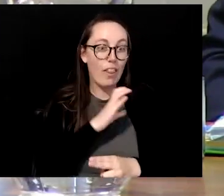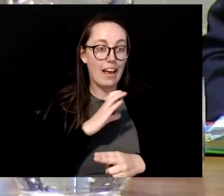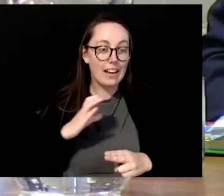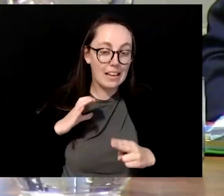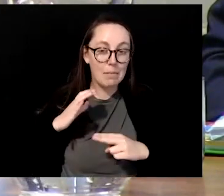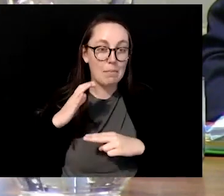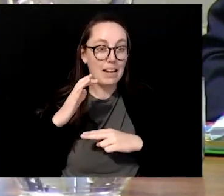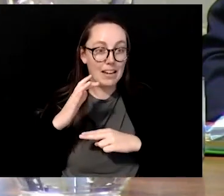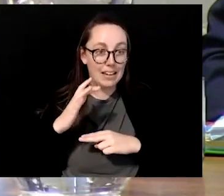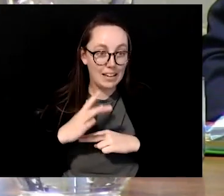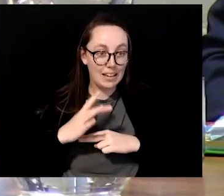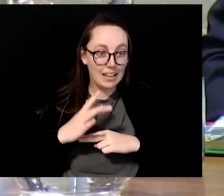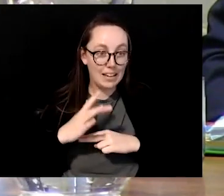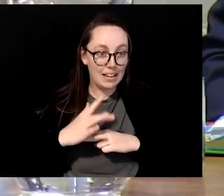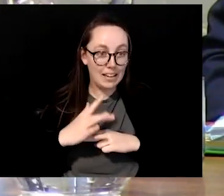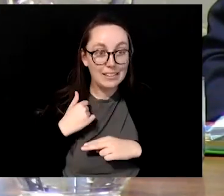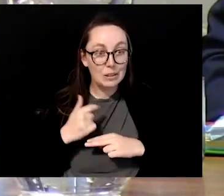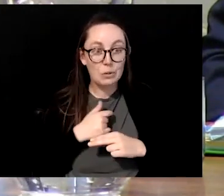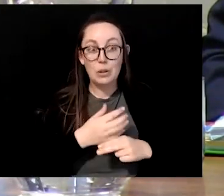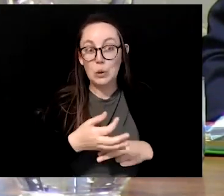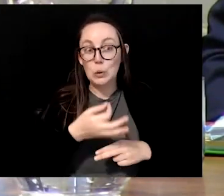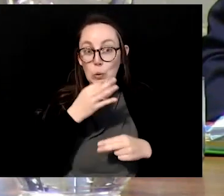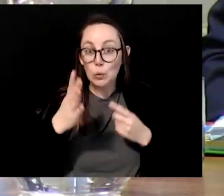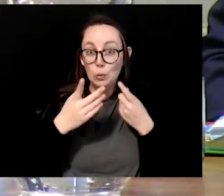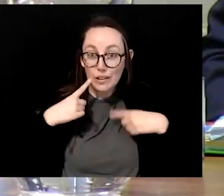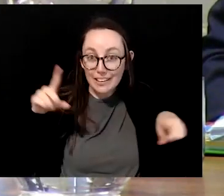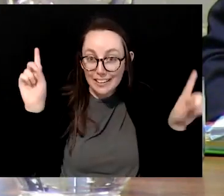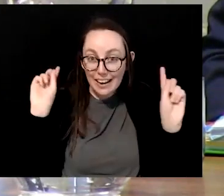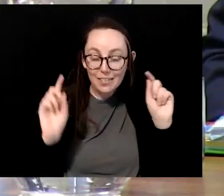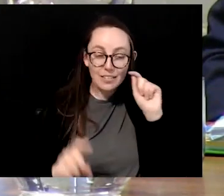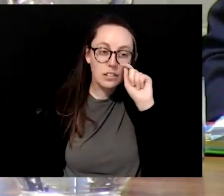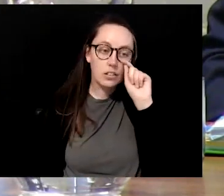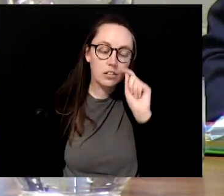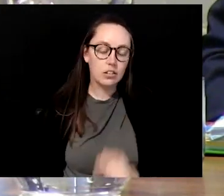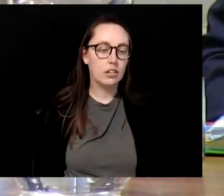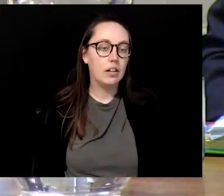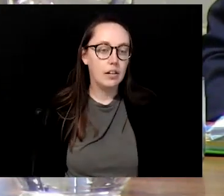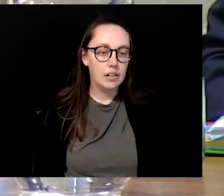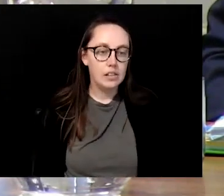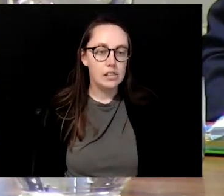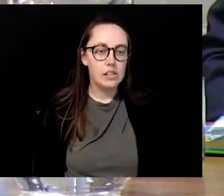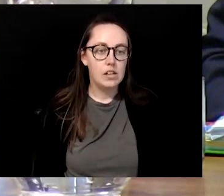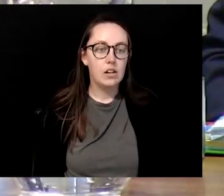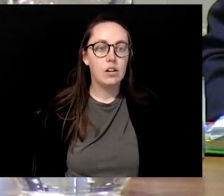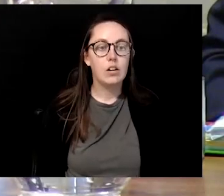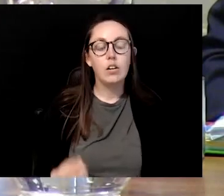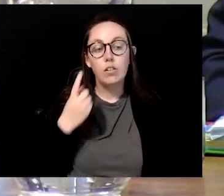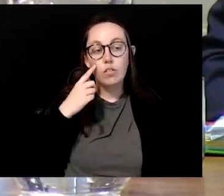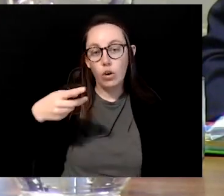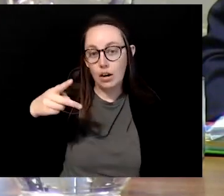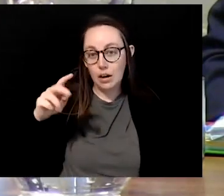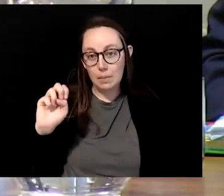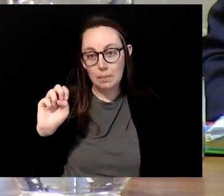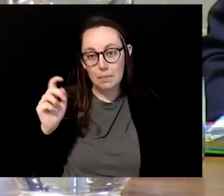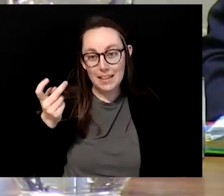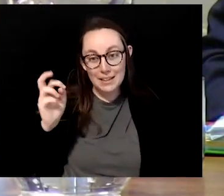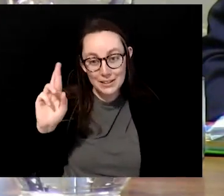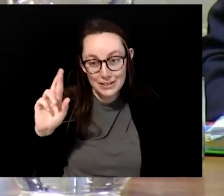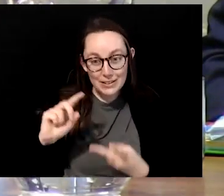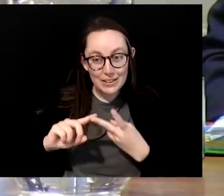in a couple of weeks um and to Peter and to Franz